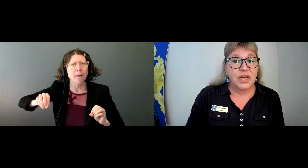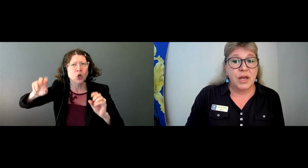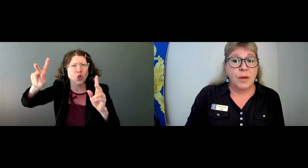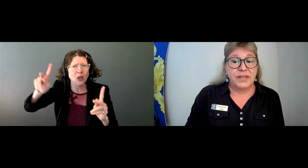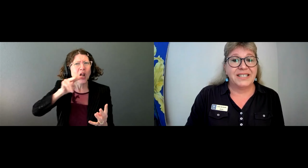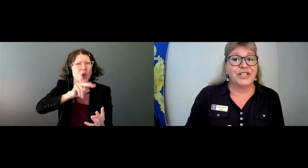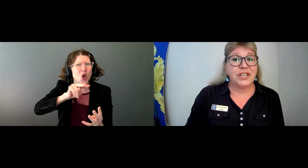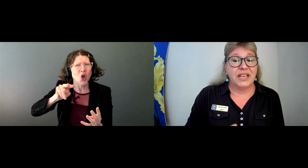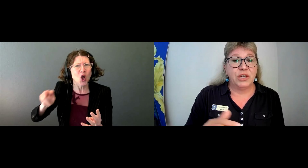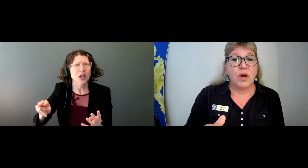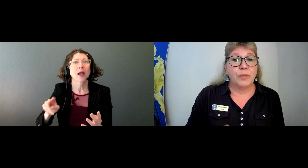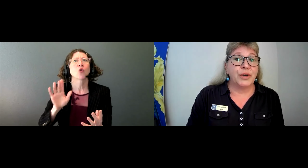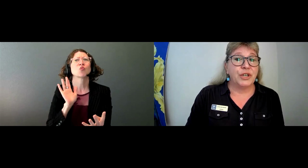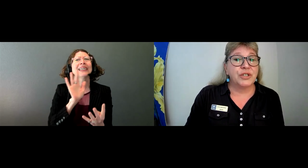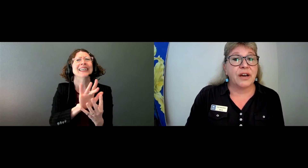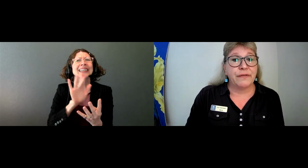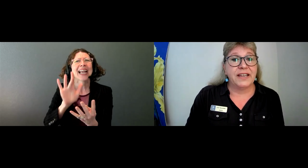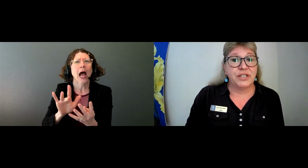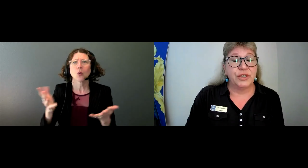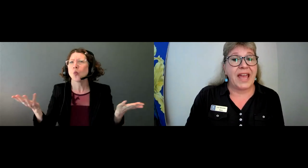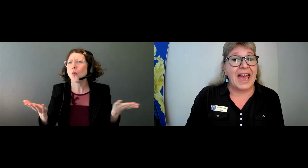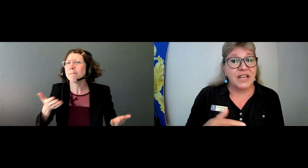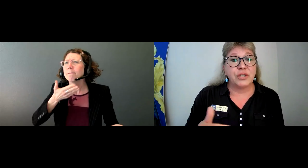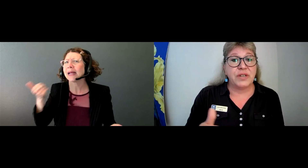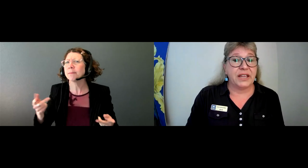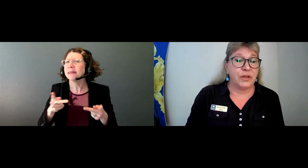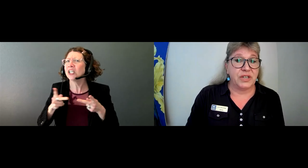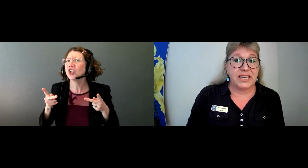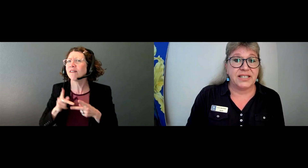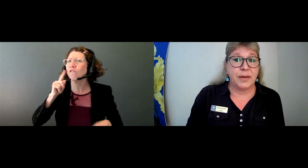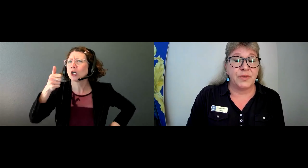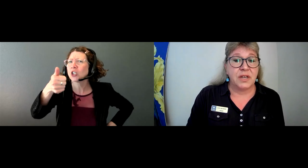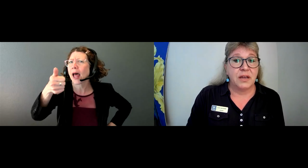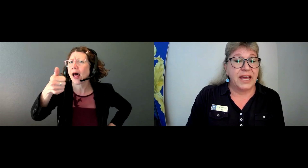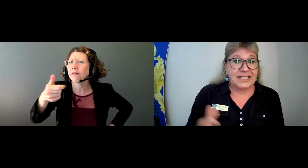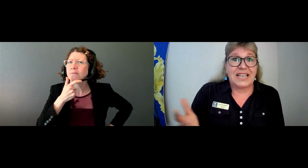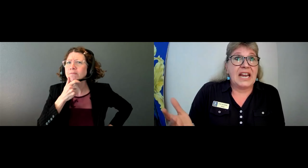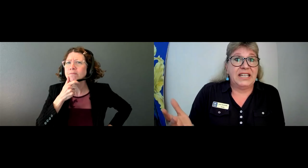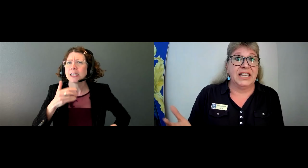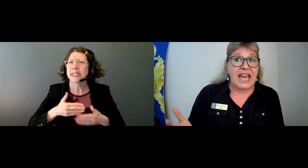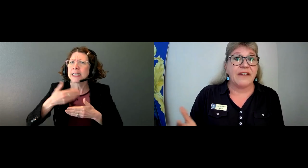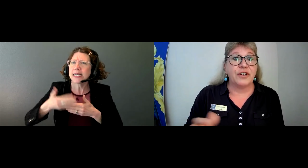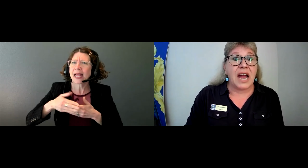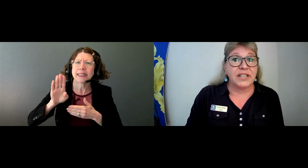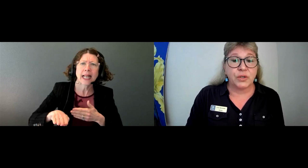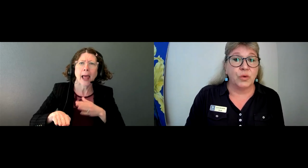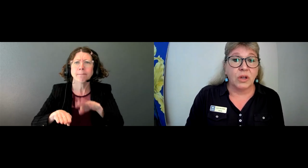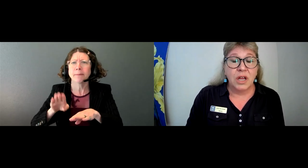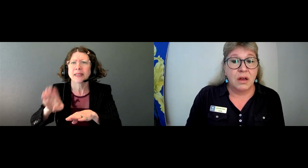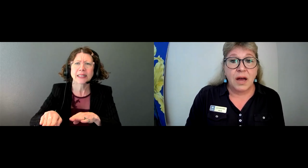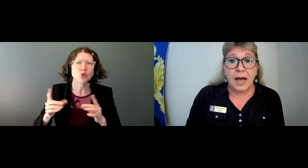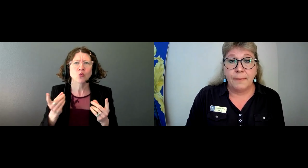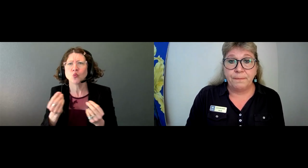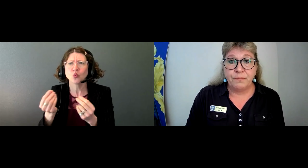best position that you want to put yourself into as you take those next steps excitingly after high